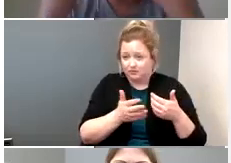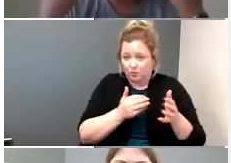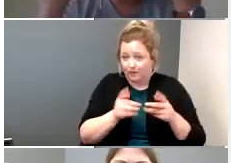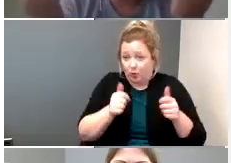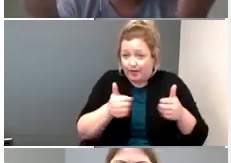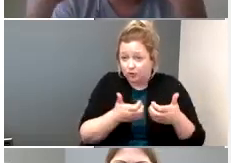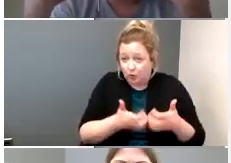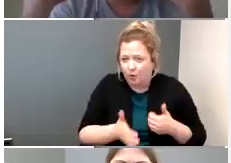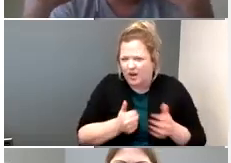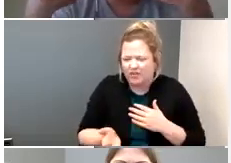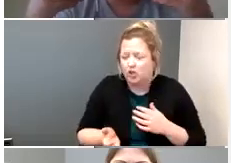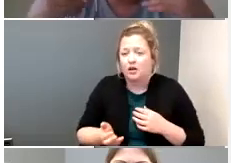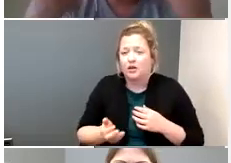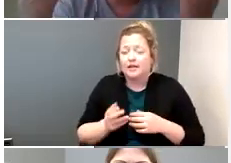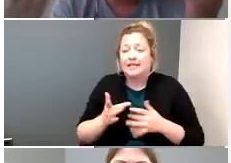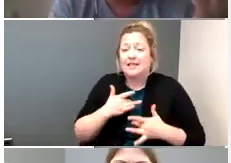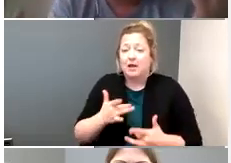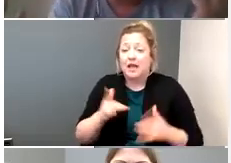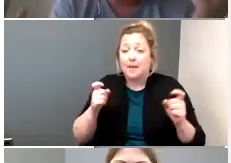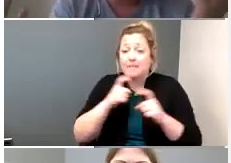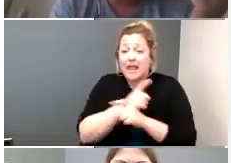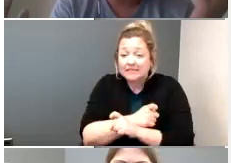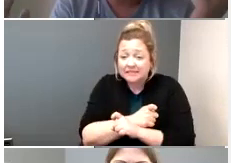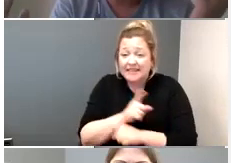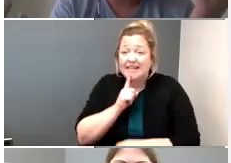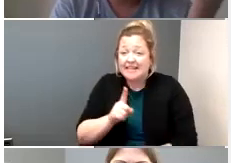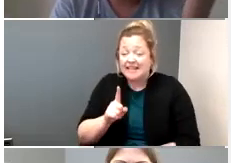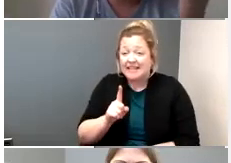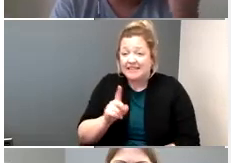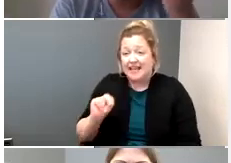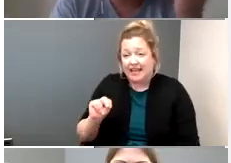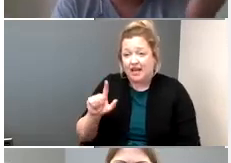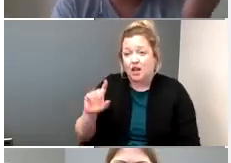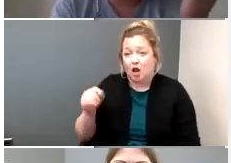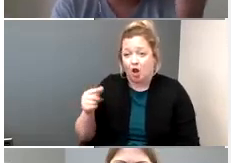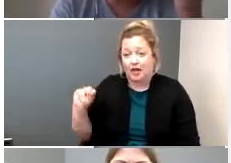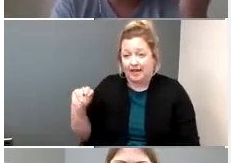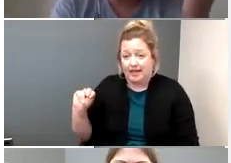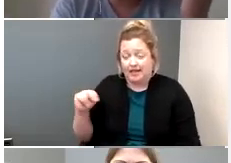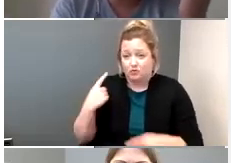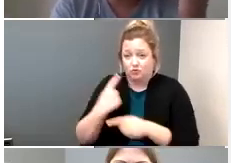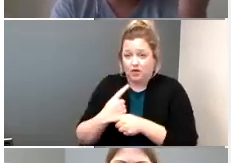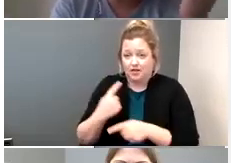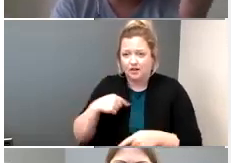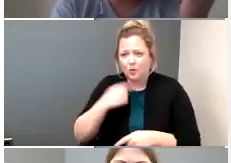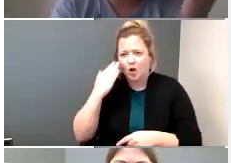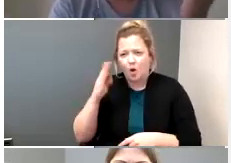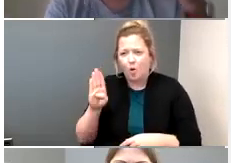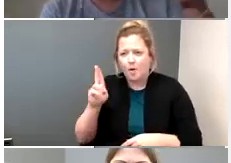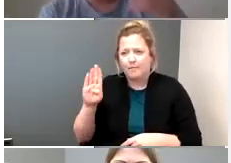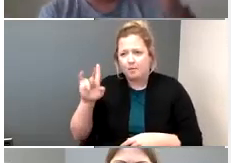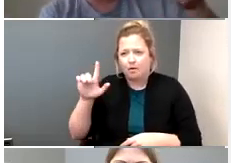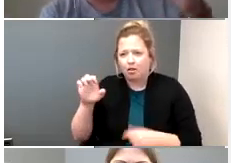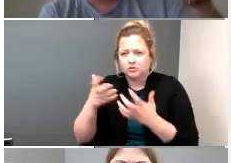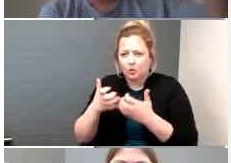the complexity tends to become n log n in case of sorting, right? We know about bubble sort, insertion sort, and those algorithms,